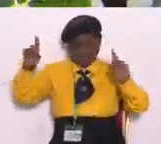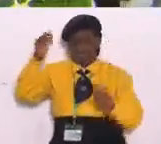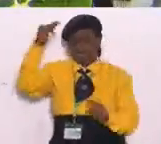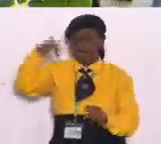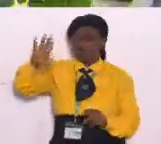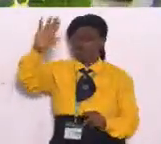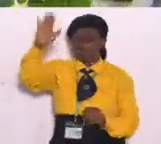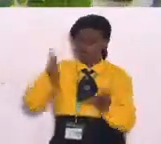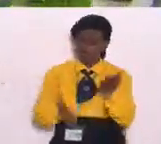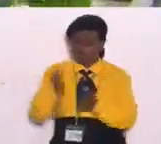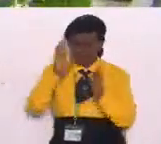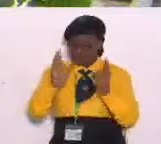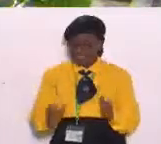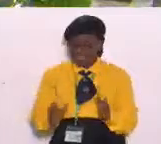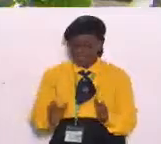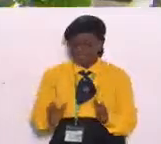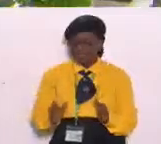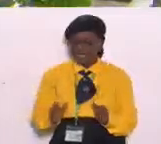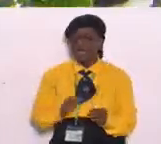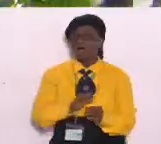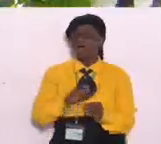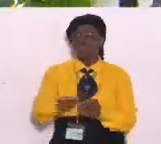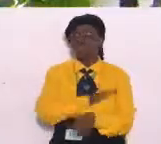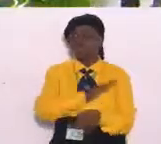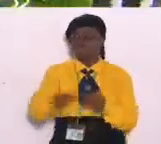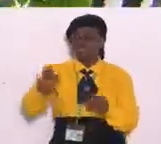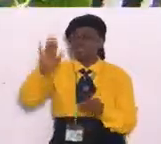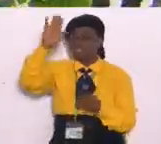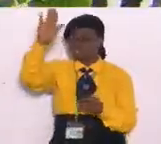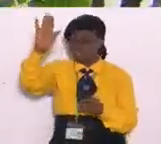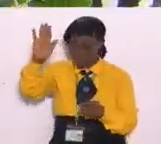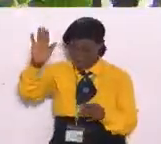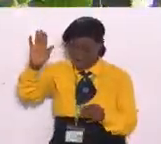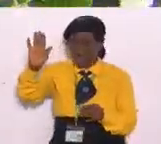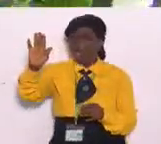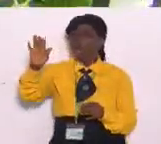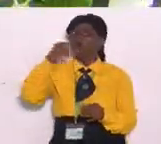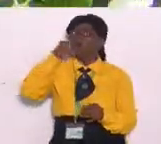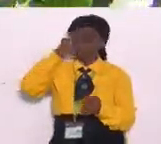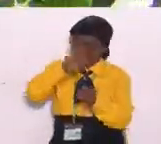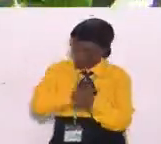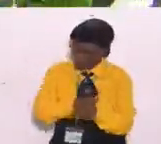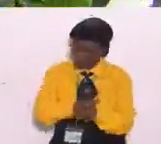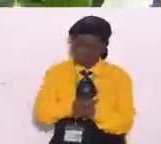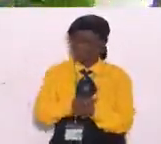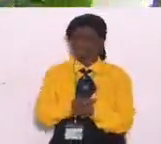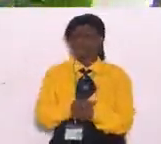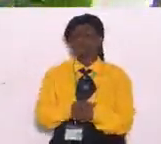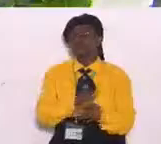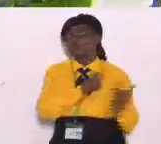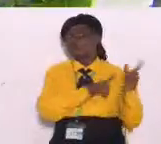your servants. Fulfill your pleasure in my life.